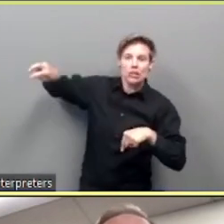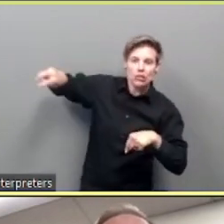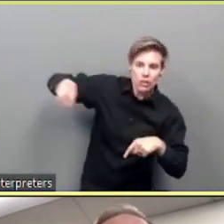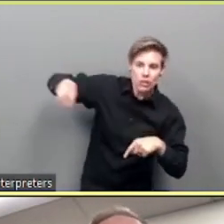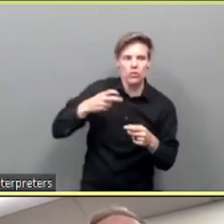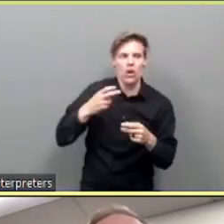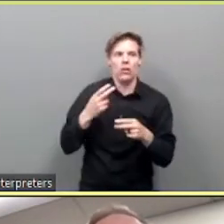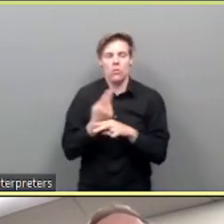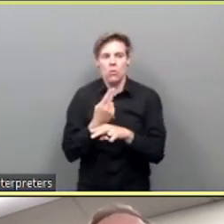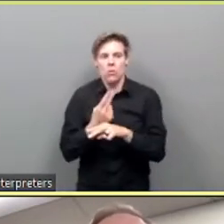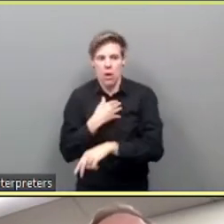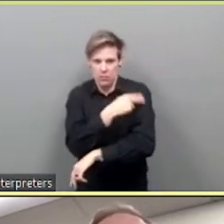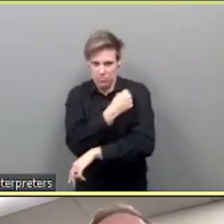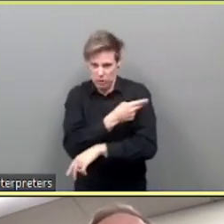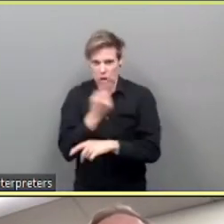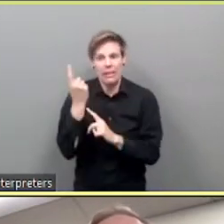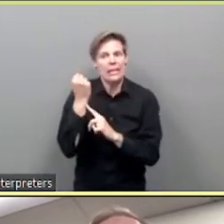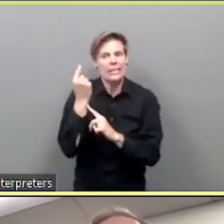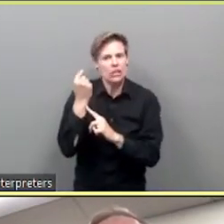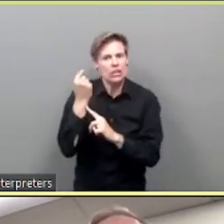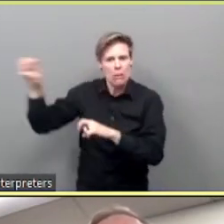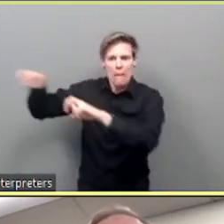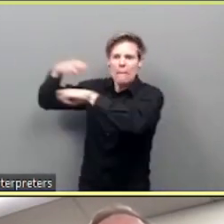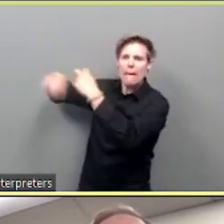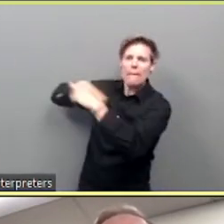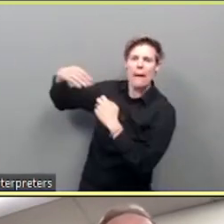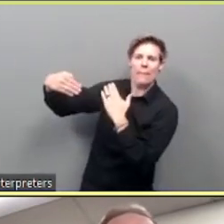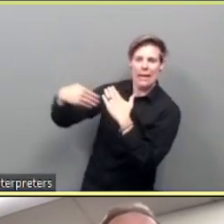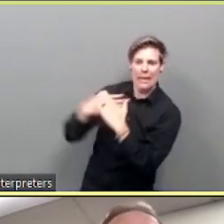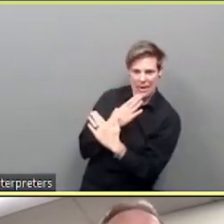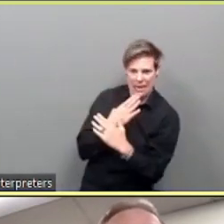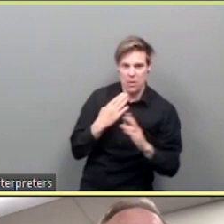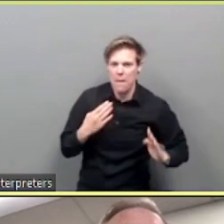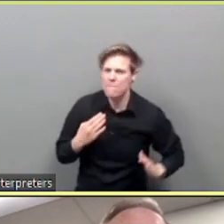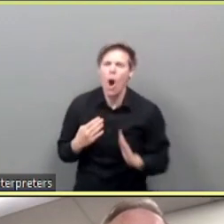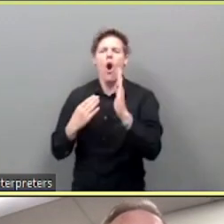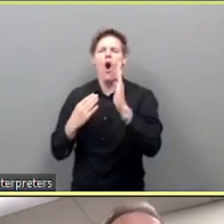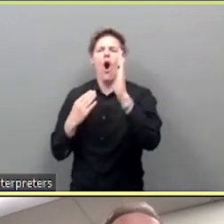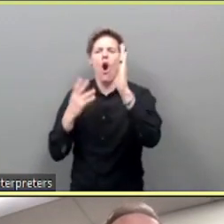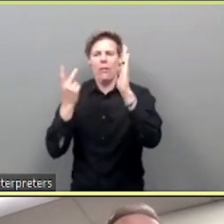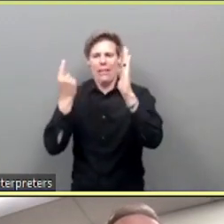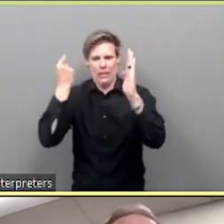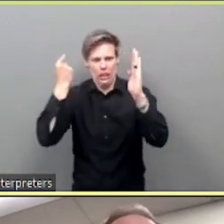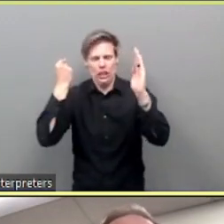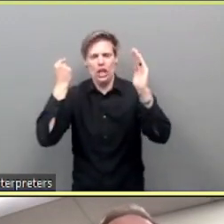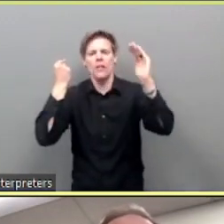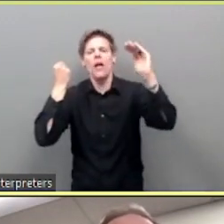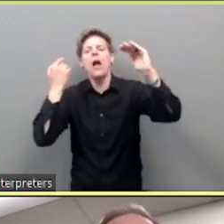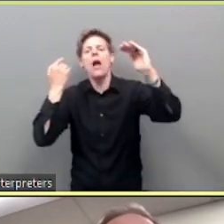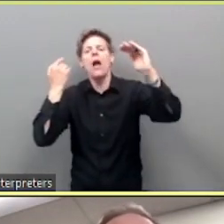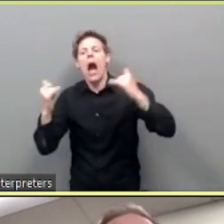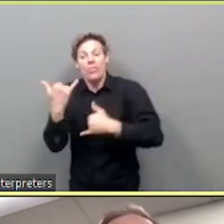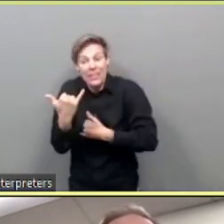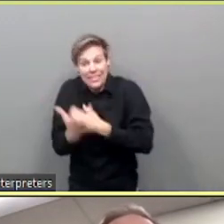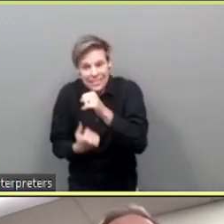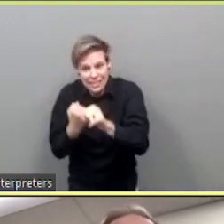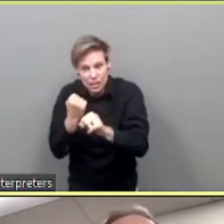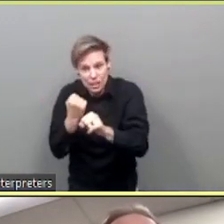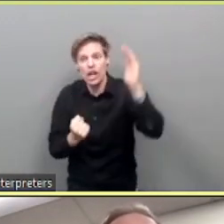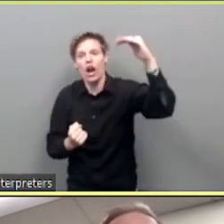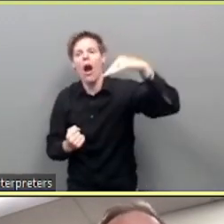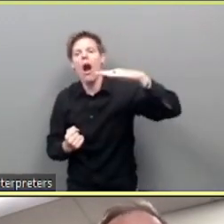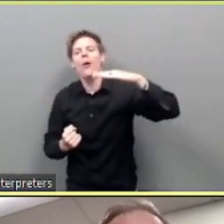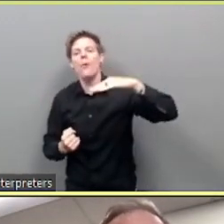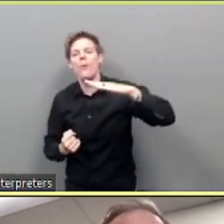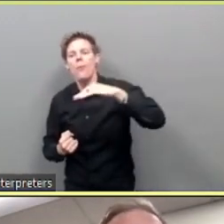last year, a little later than this time, but as you can see at the most recent data, we're down to a relatively low level now. So